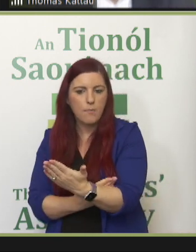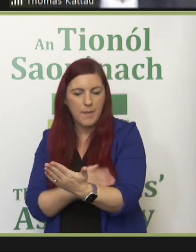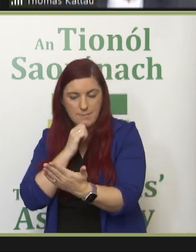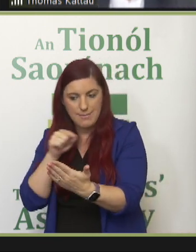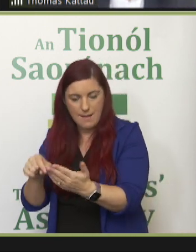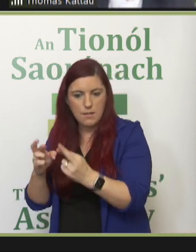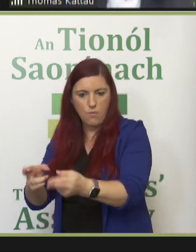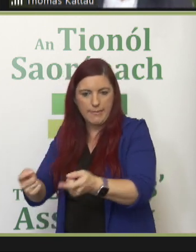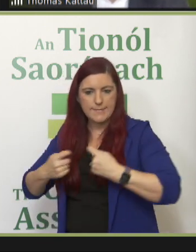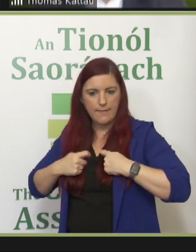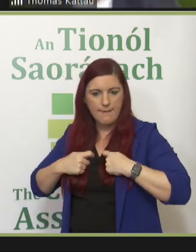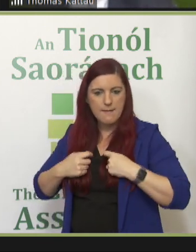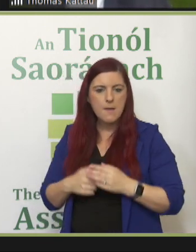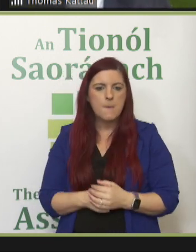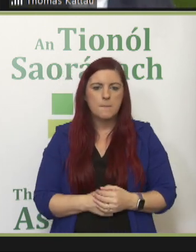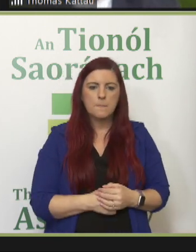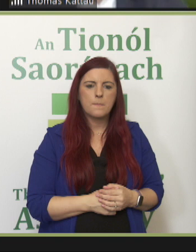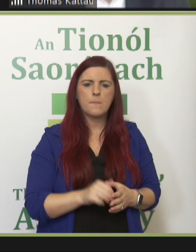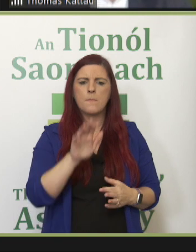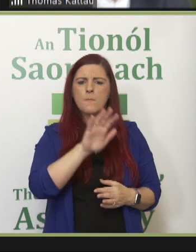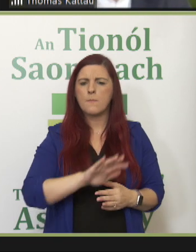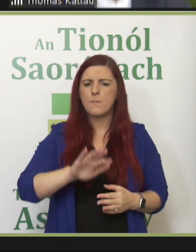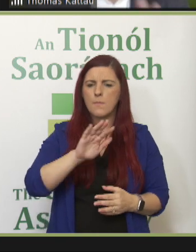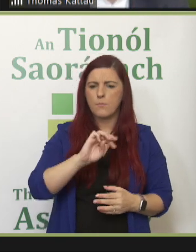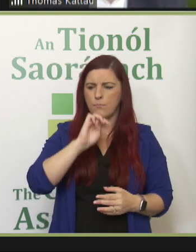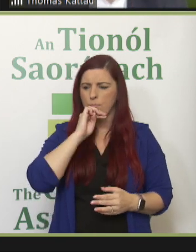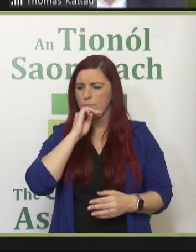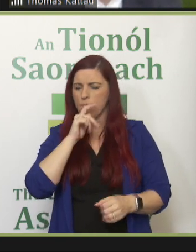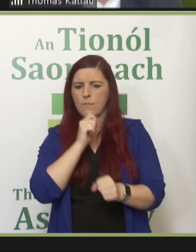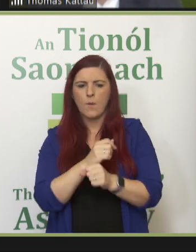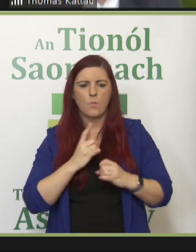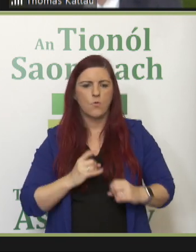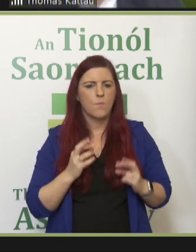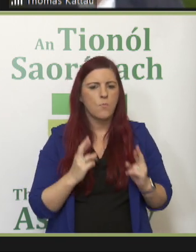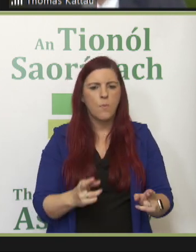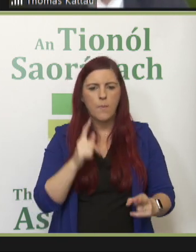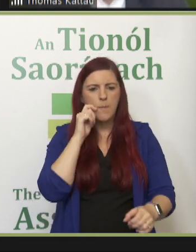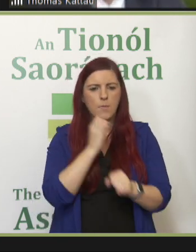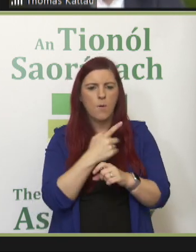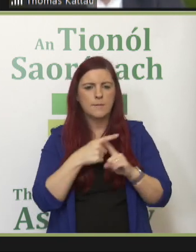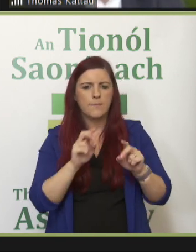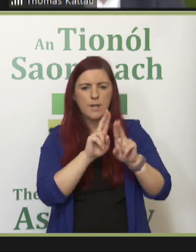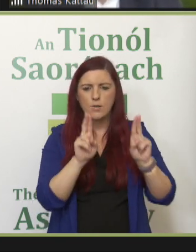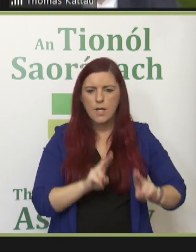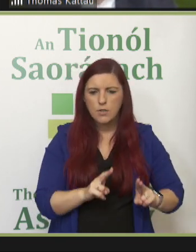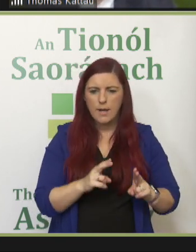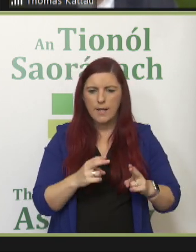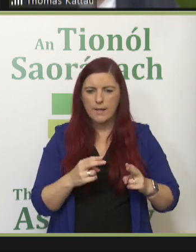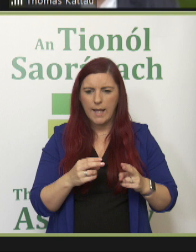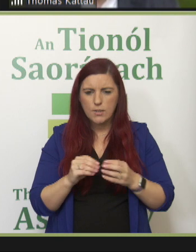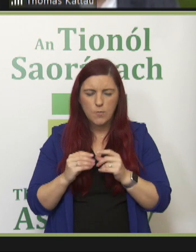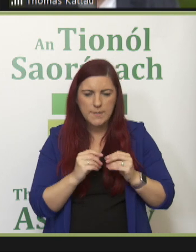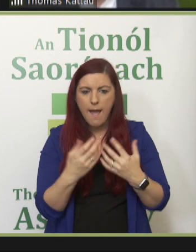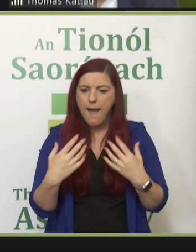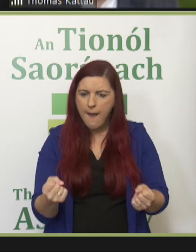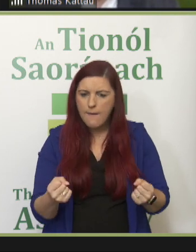Now, while there's different ideas about human rights, what we can see from all international legal instruments, there is consensus,